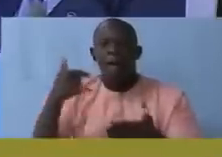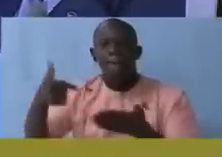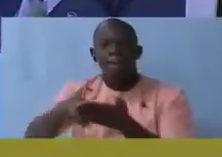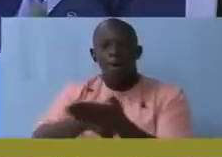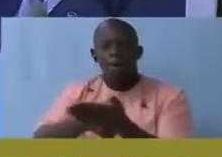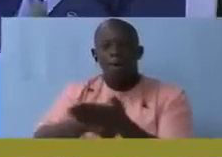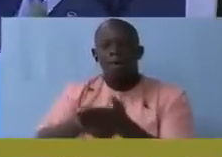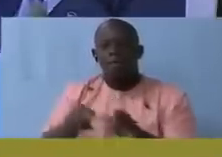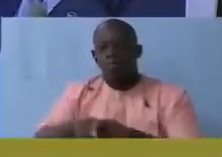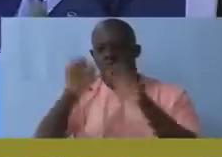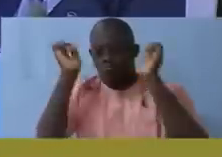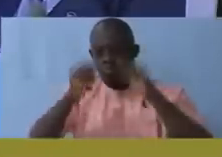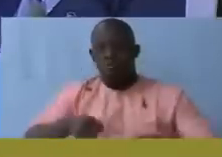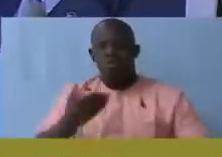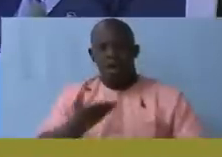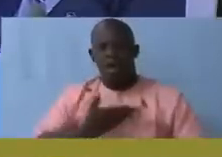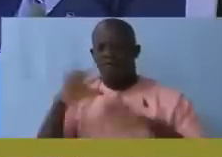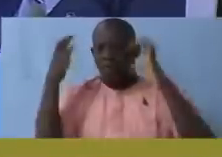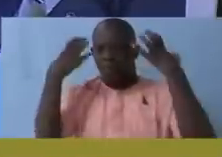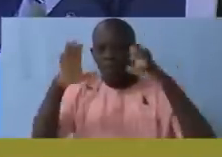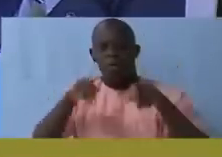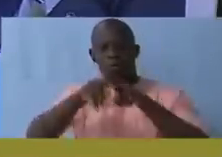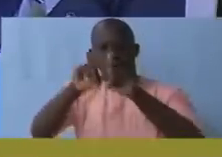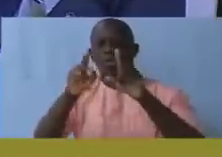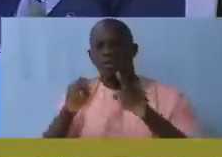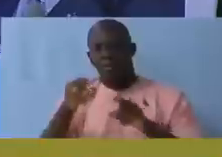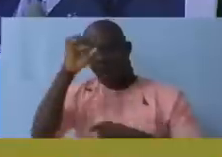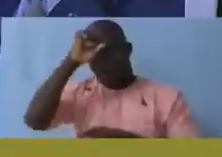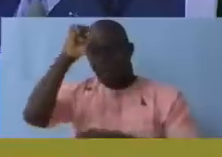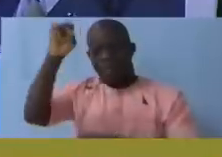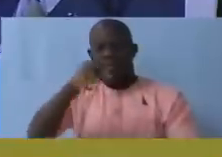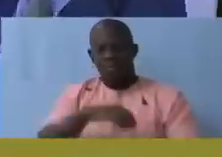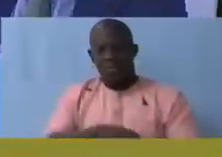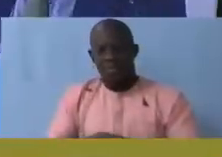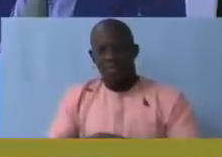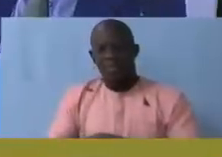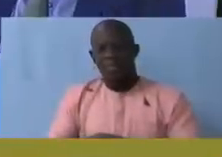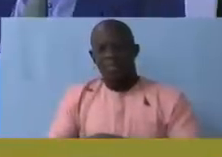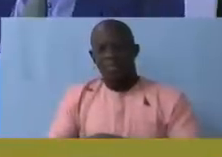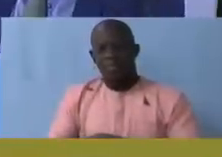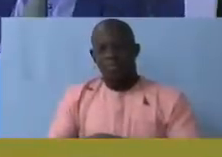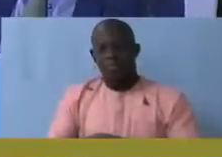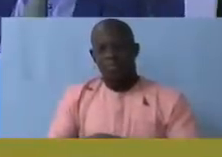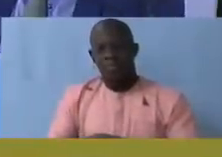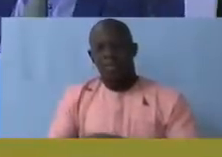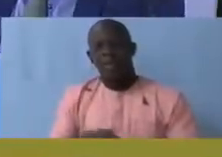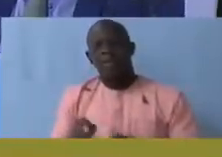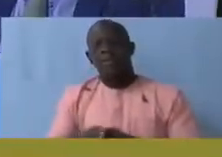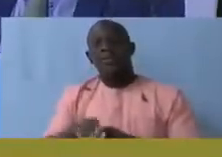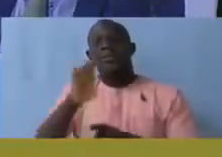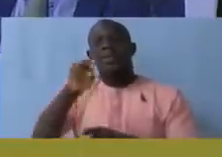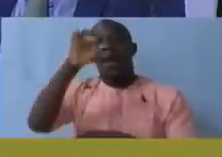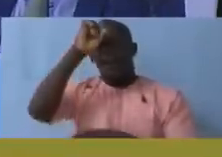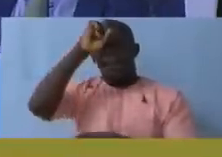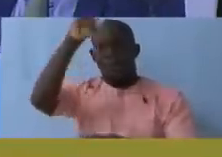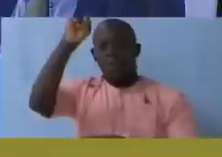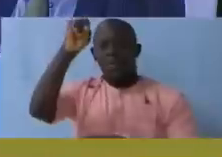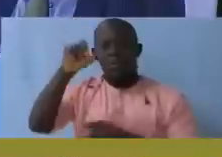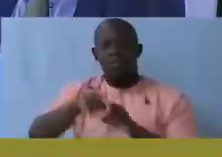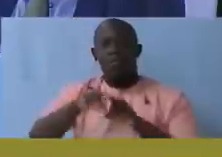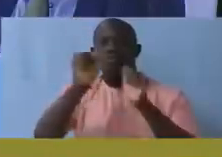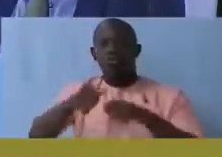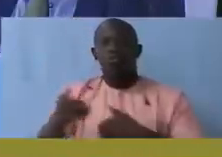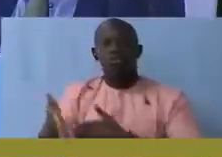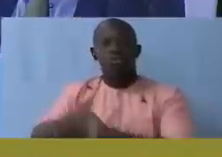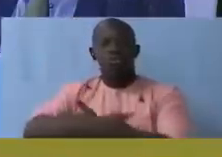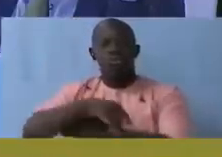institute. So I said, well, and I would be there. Did he say he was going to